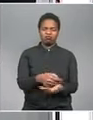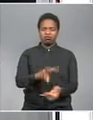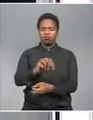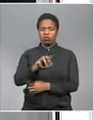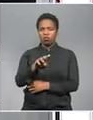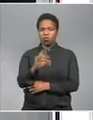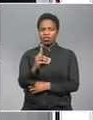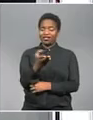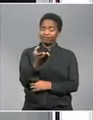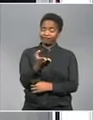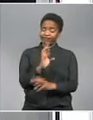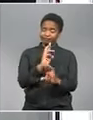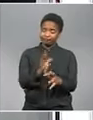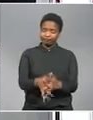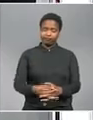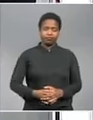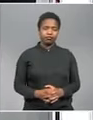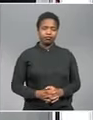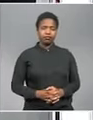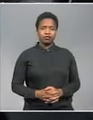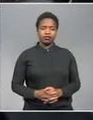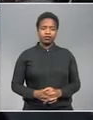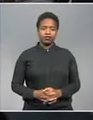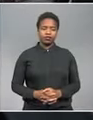Jokos was there and she filed this report.